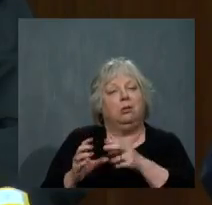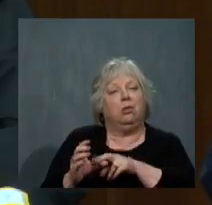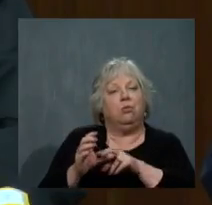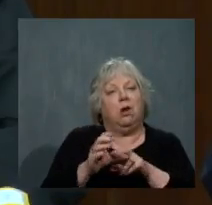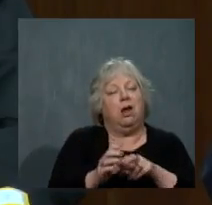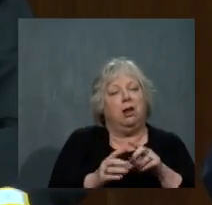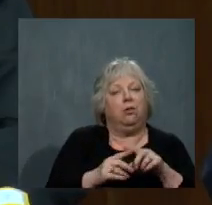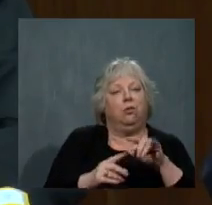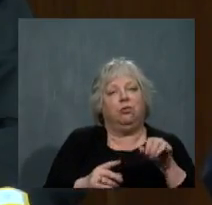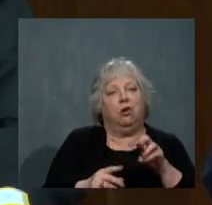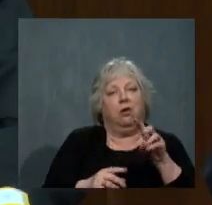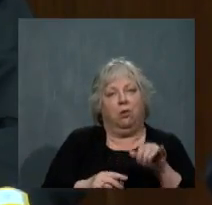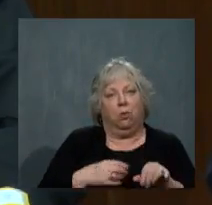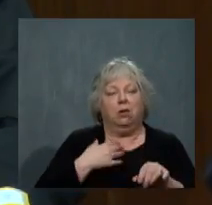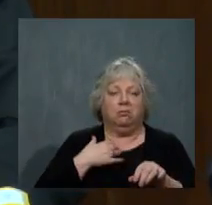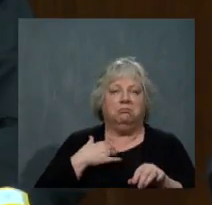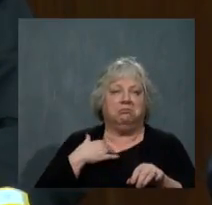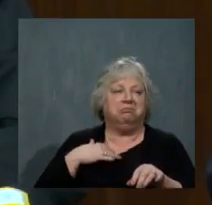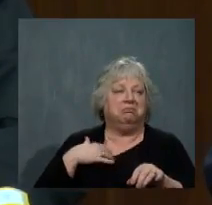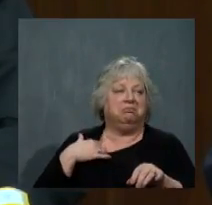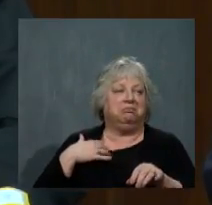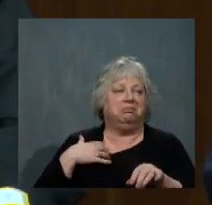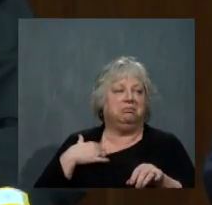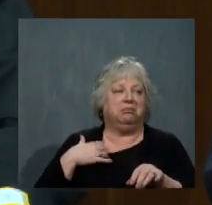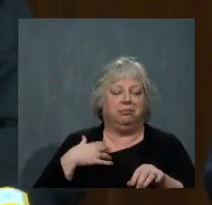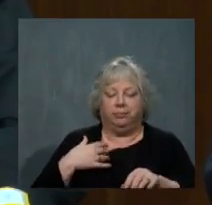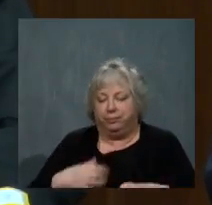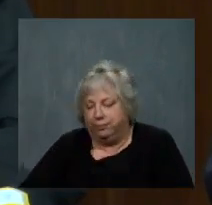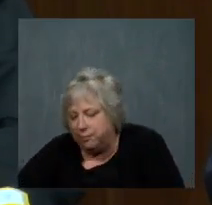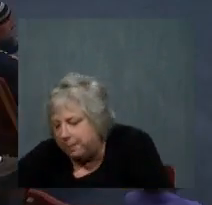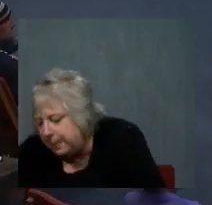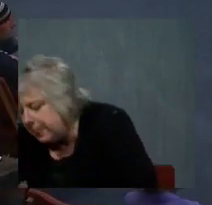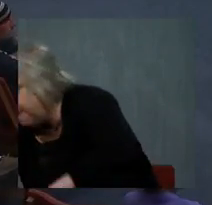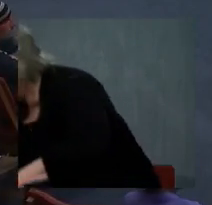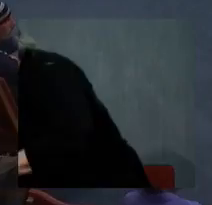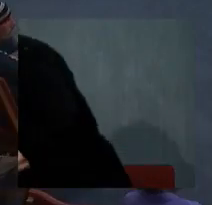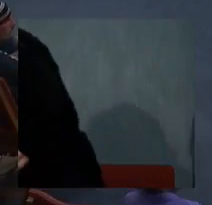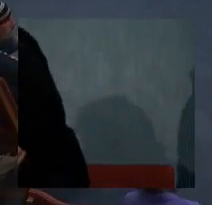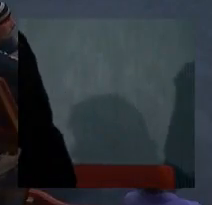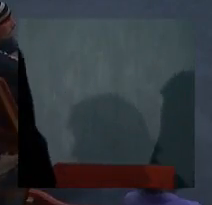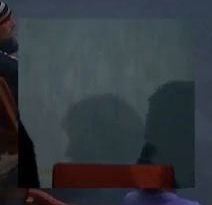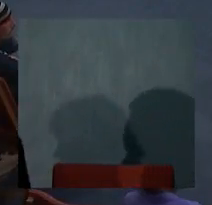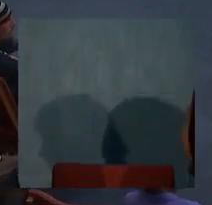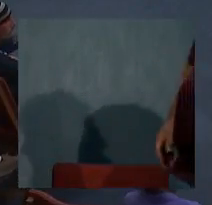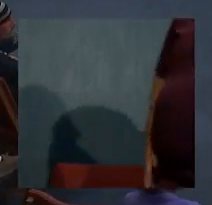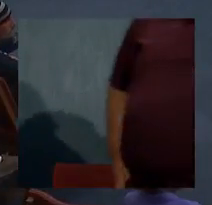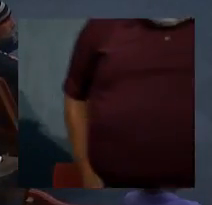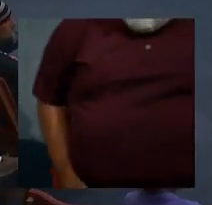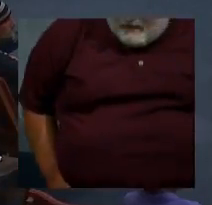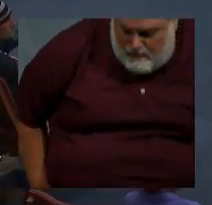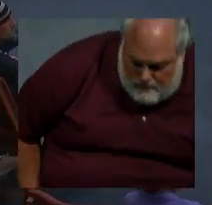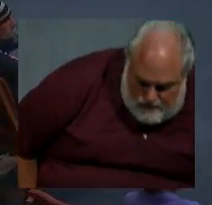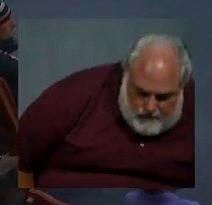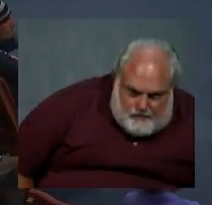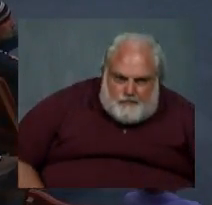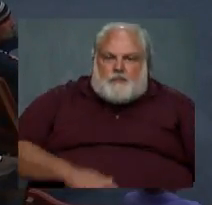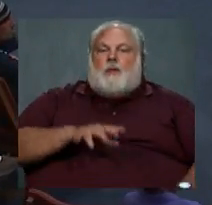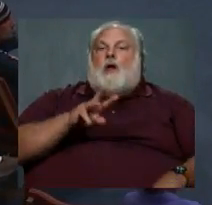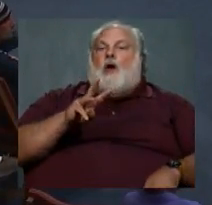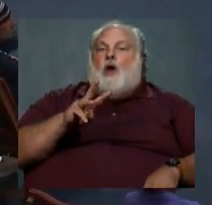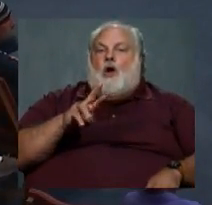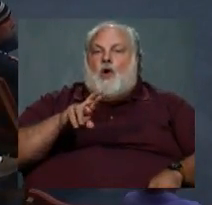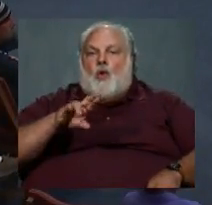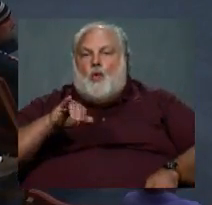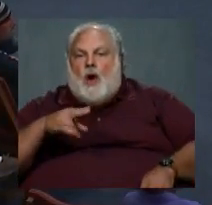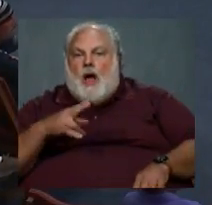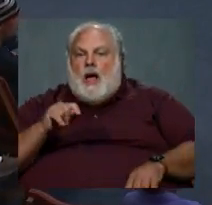you know, who will ride the bus and let us take them. Well, will there be any outreach to educate those people as to what's available